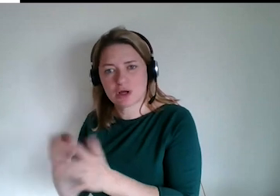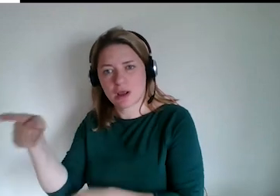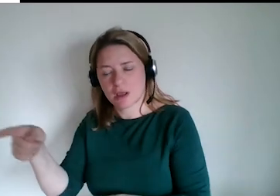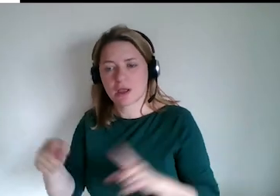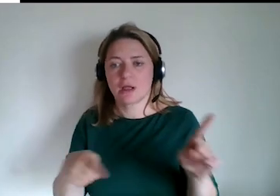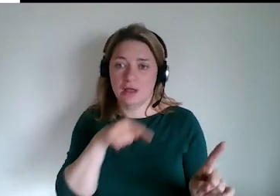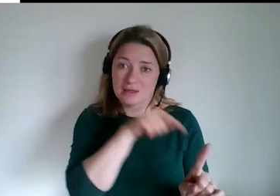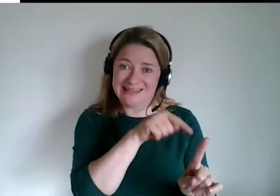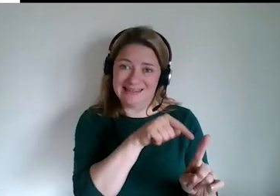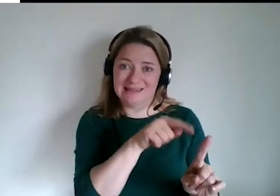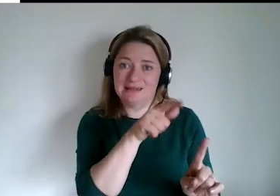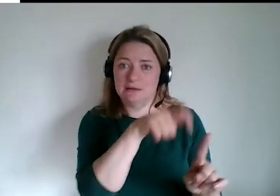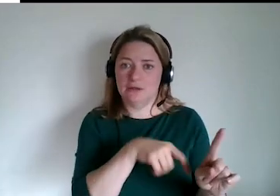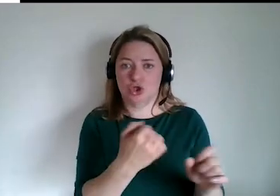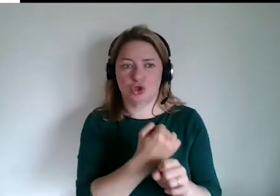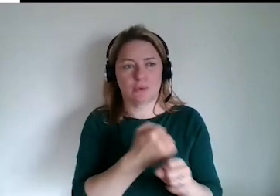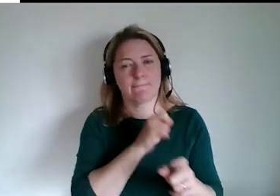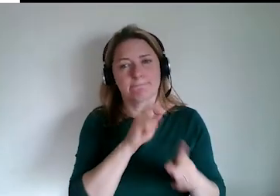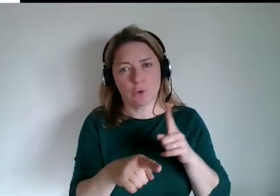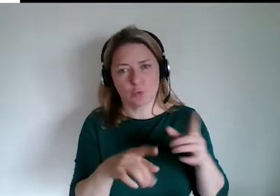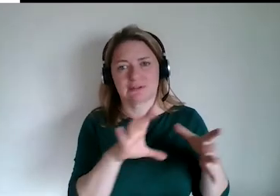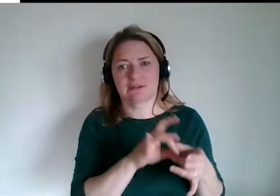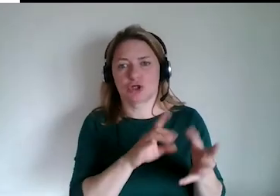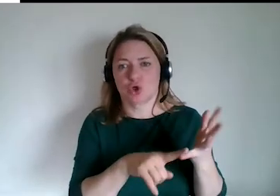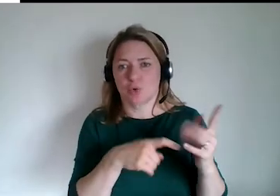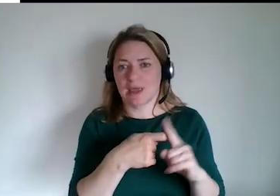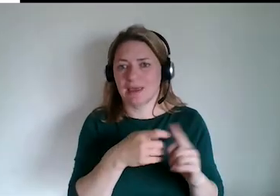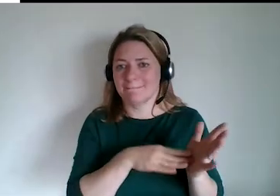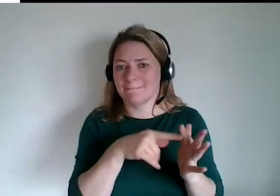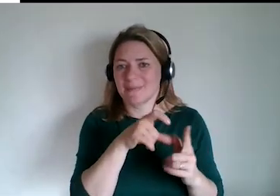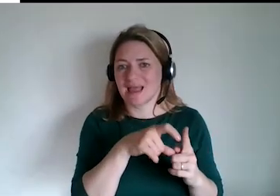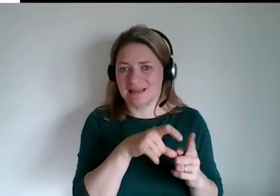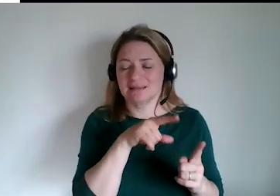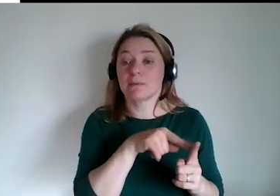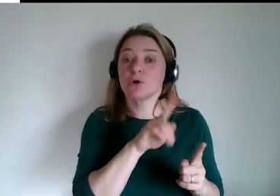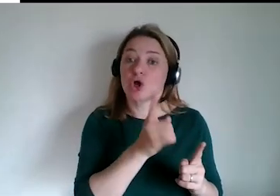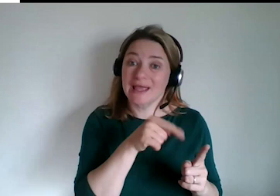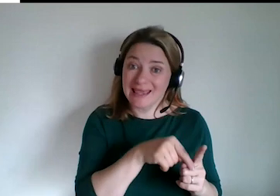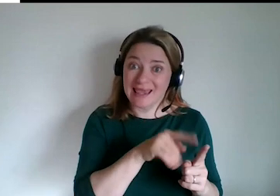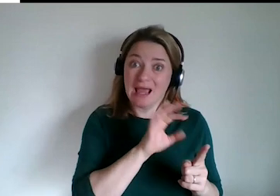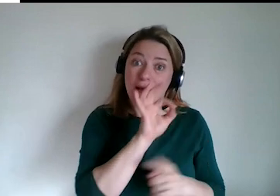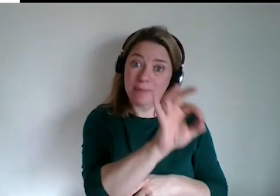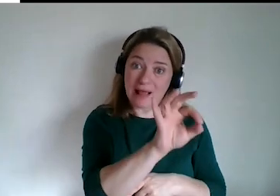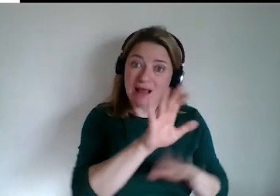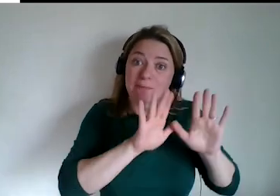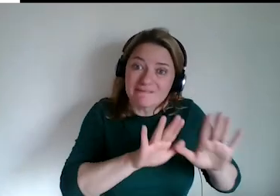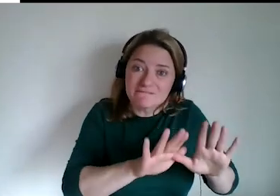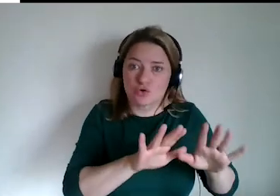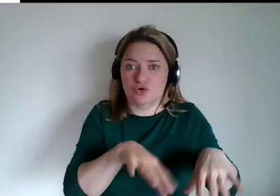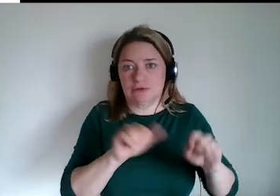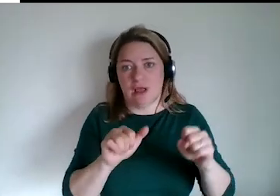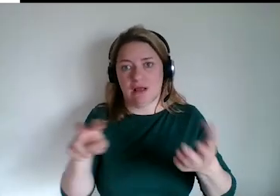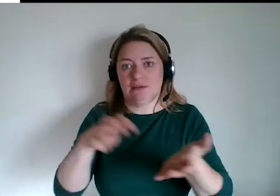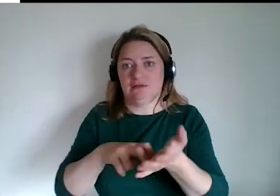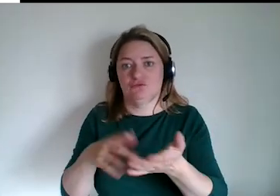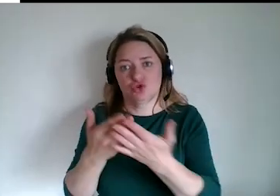there he's doing most of it around UKMED, but he applied even before he started registering for his studies because of the long lead